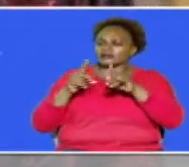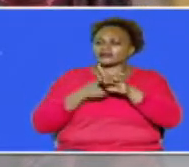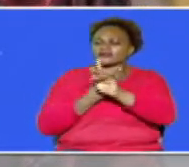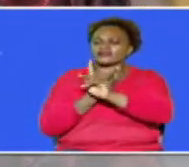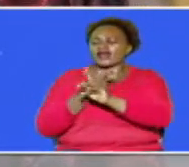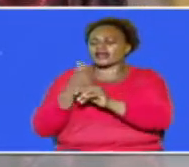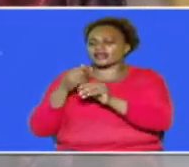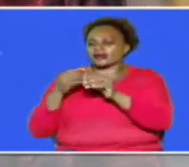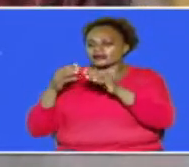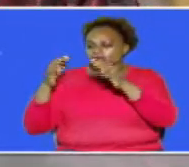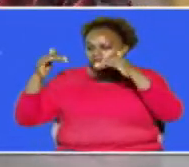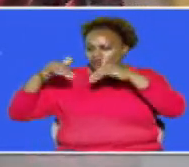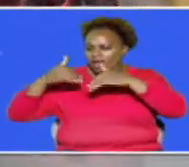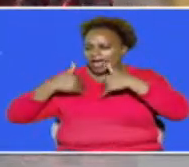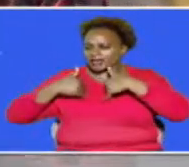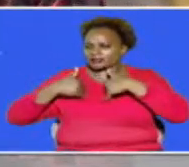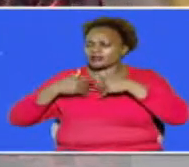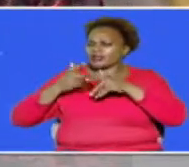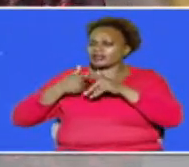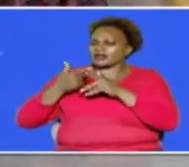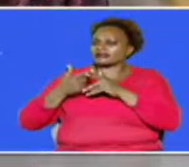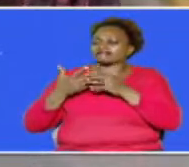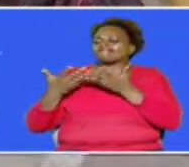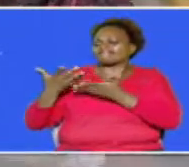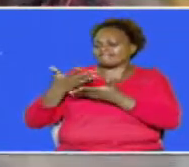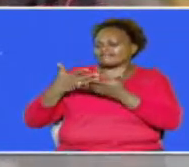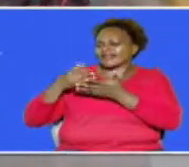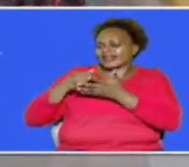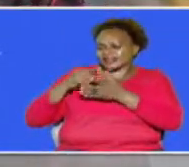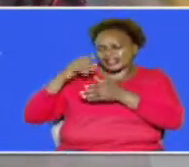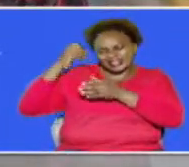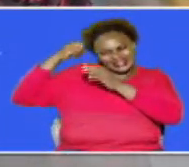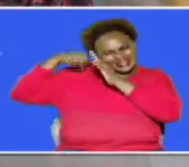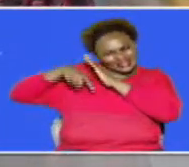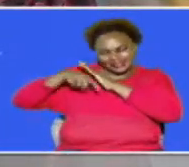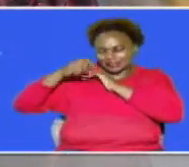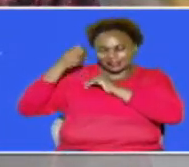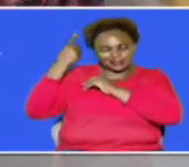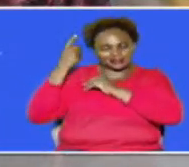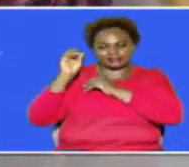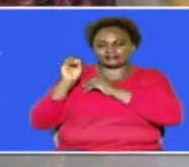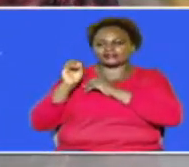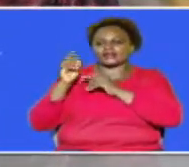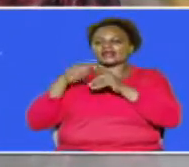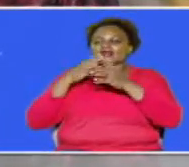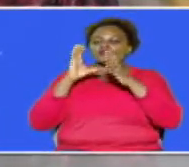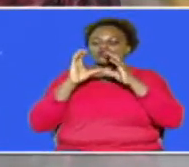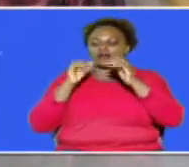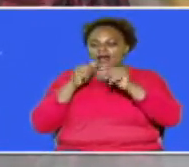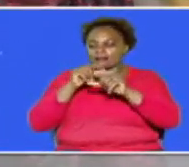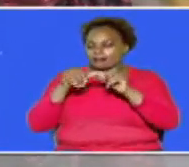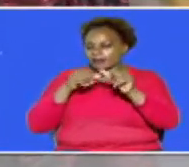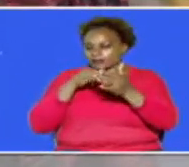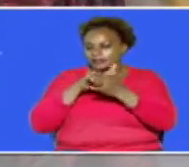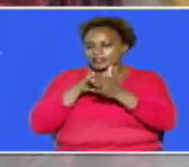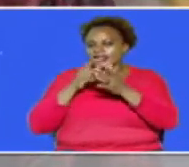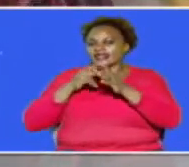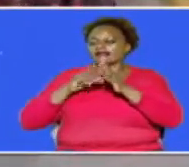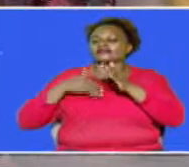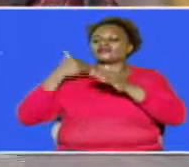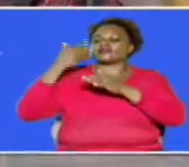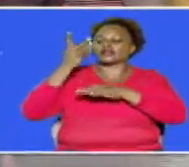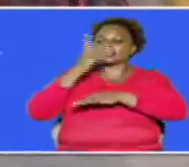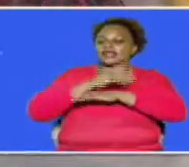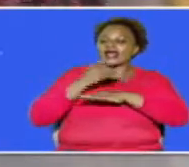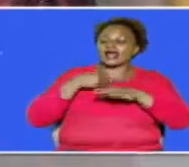others. And then, Kasarakasi naendelea hapa. As I called the press conference, we talked about it. Then the following day, I